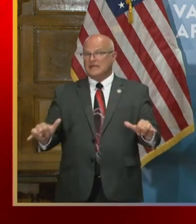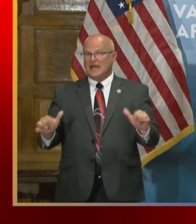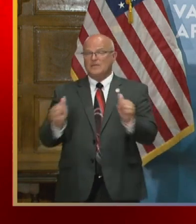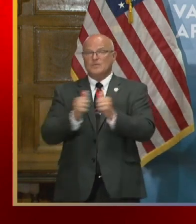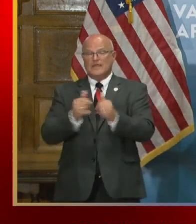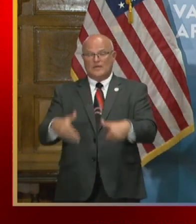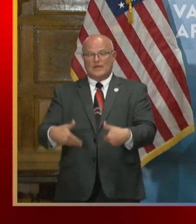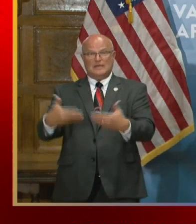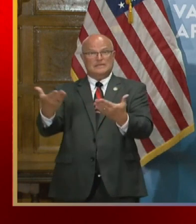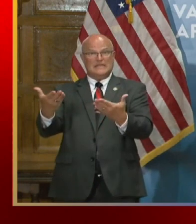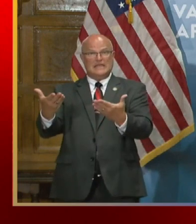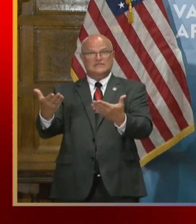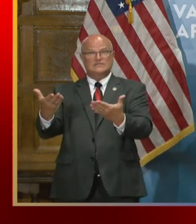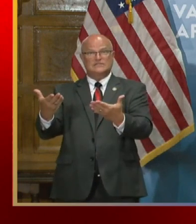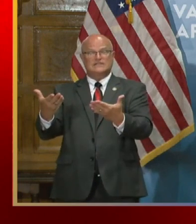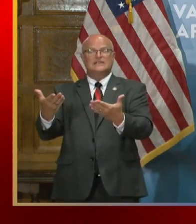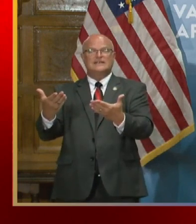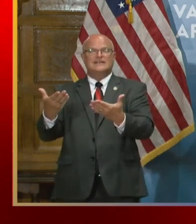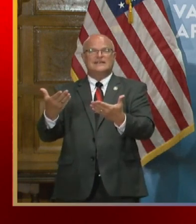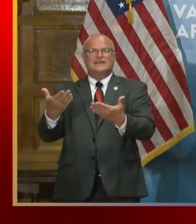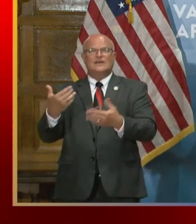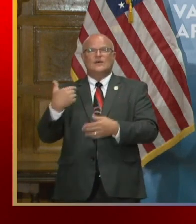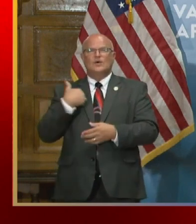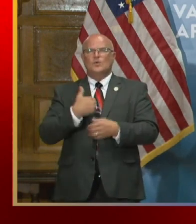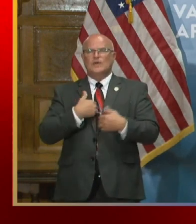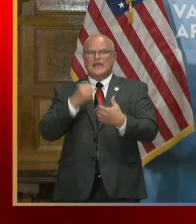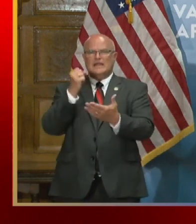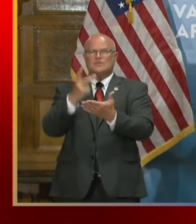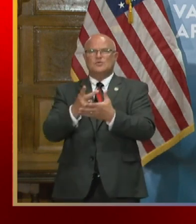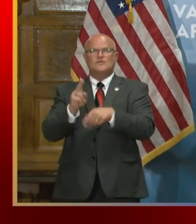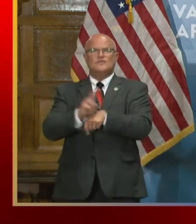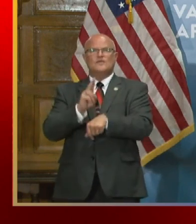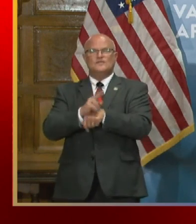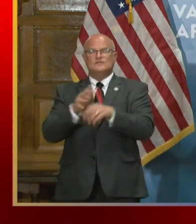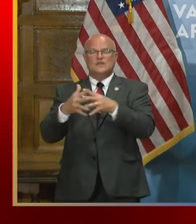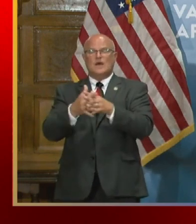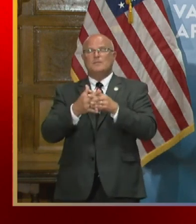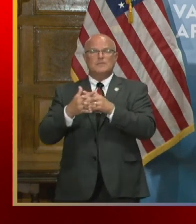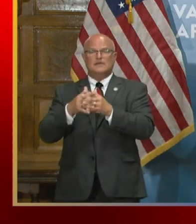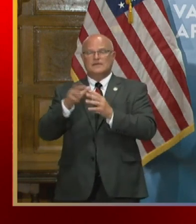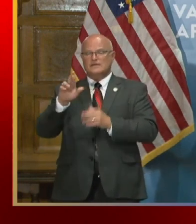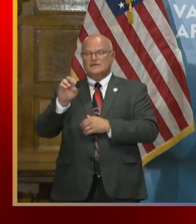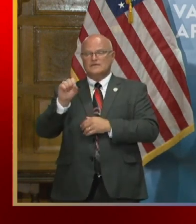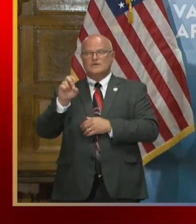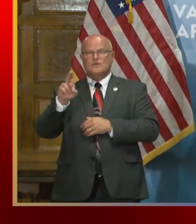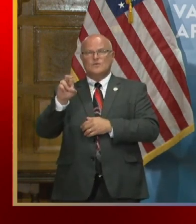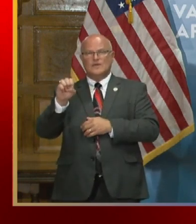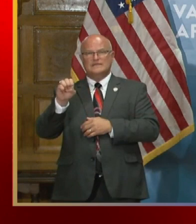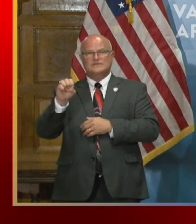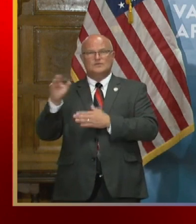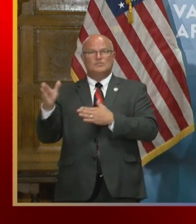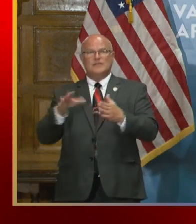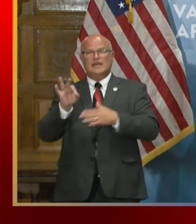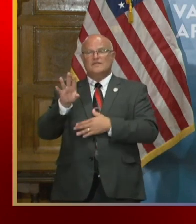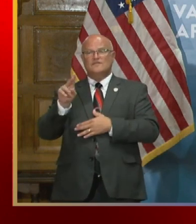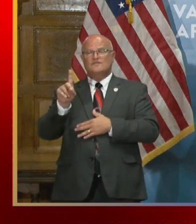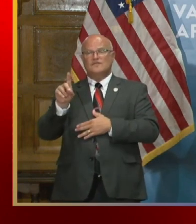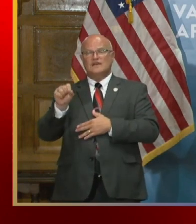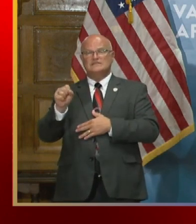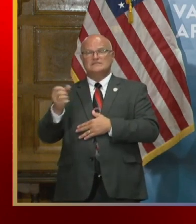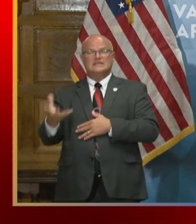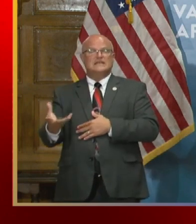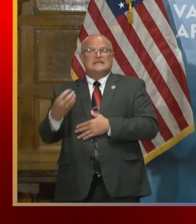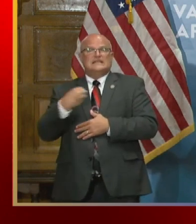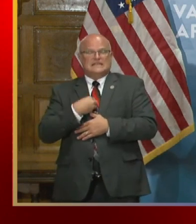that recommendation, we had approval of use of American Rescue Plan funds to give our